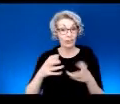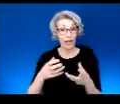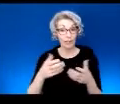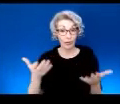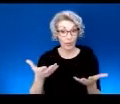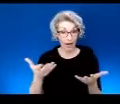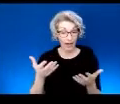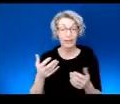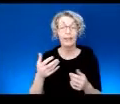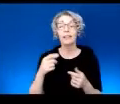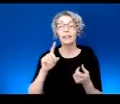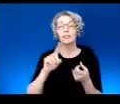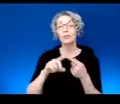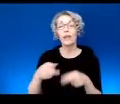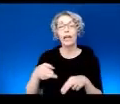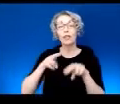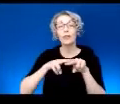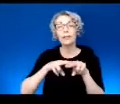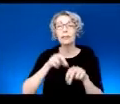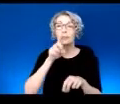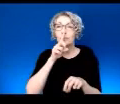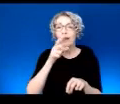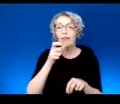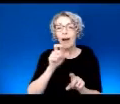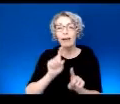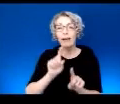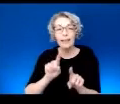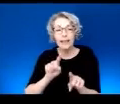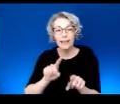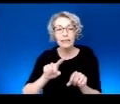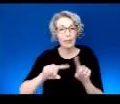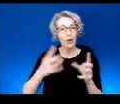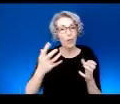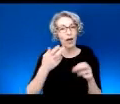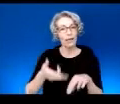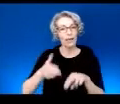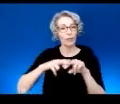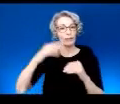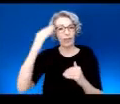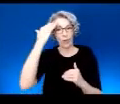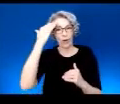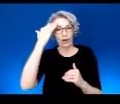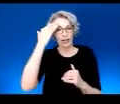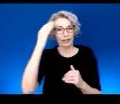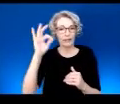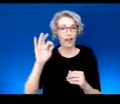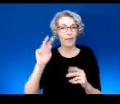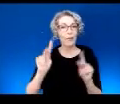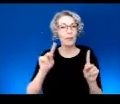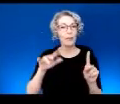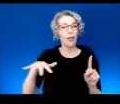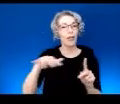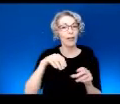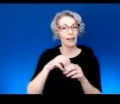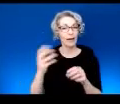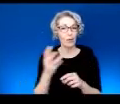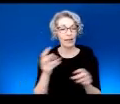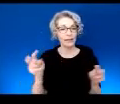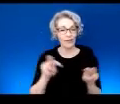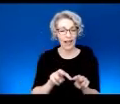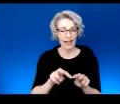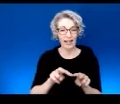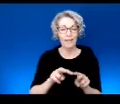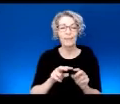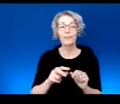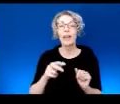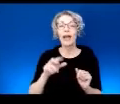increase, not necessarily the attendance, but increase awareness of people in the West Valley. And I did that by reaching out to